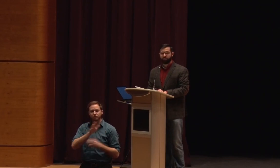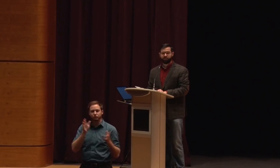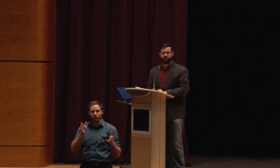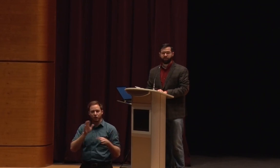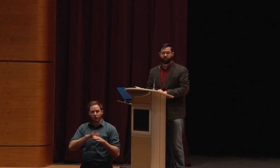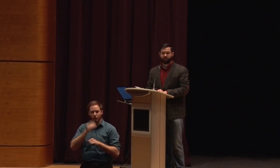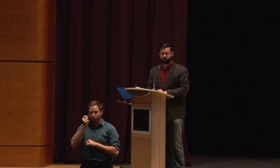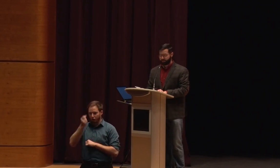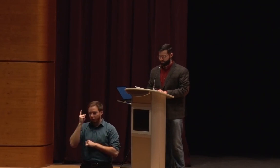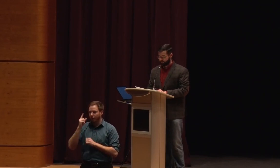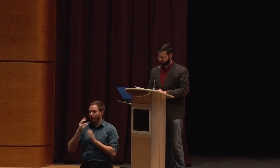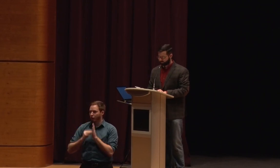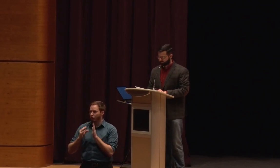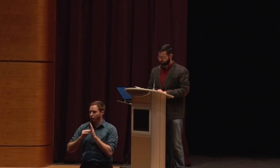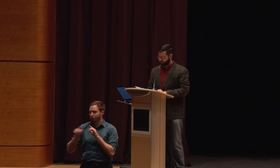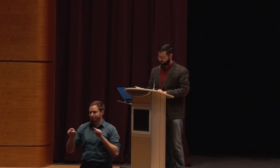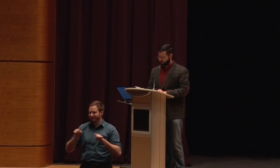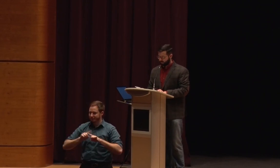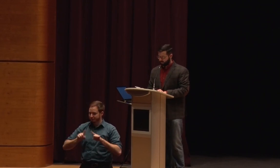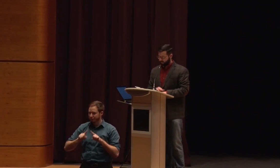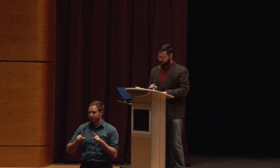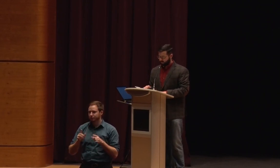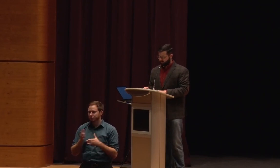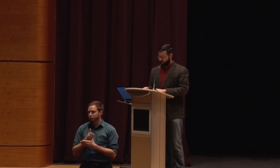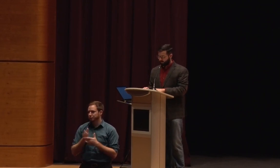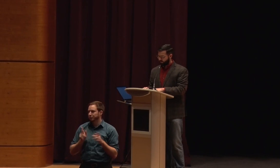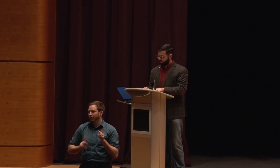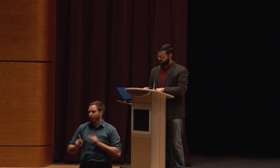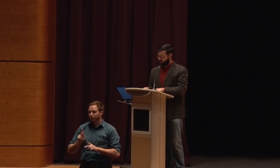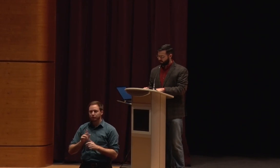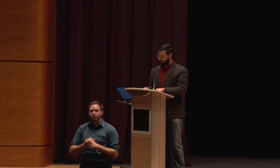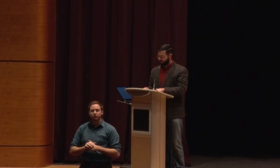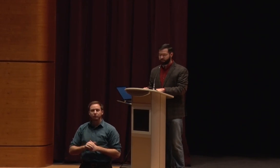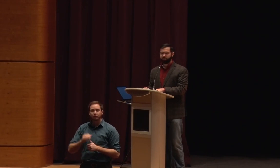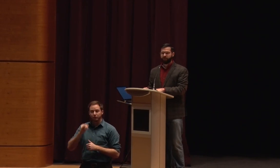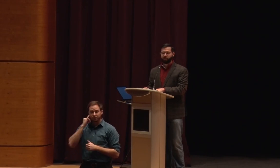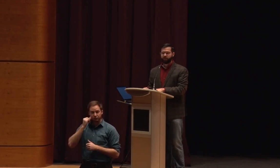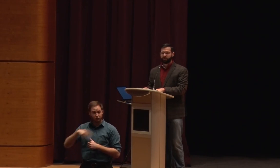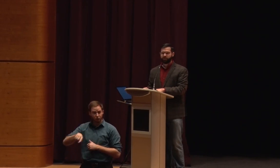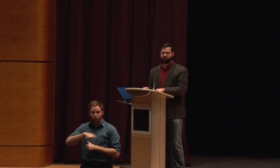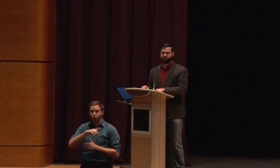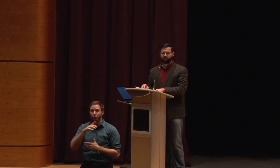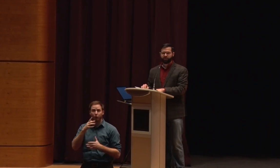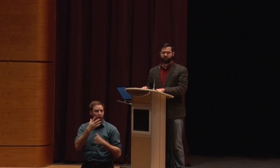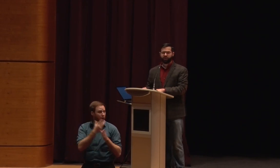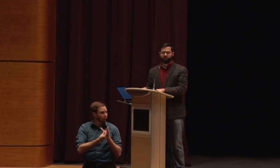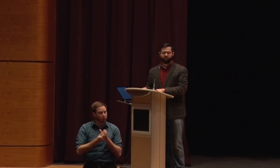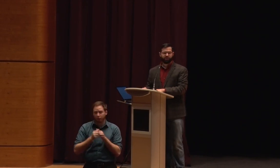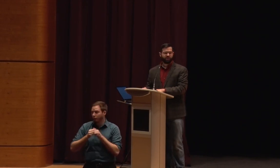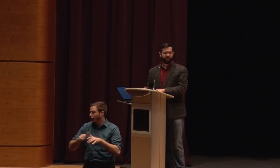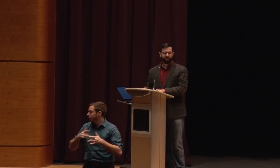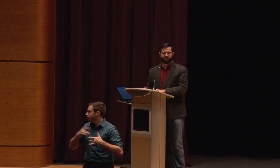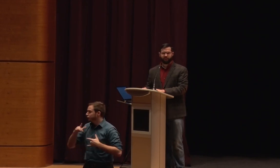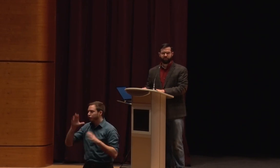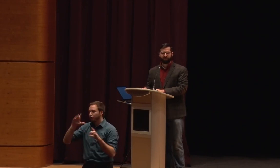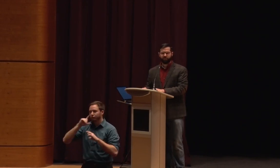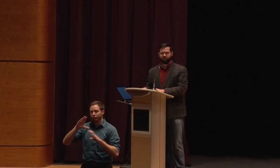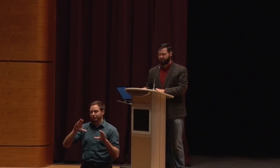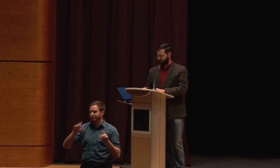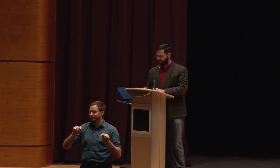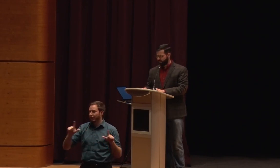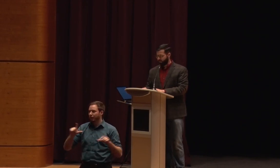talk on understanding learning differences. If you are lost or you have questions or concerns, just look out for the CTL